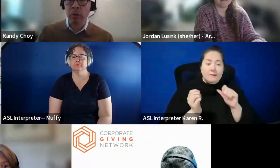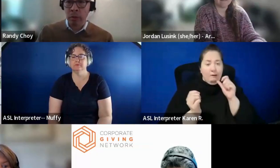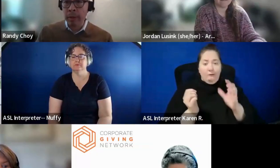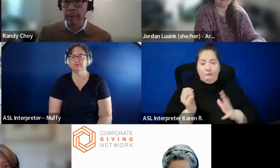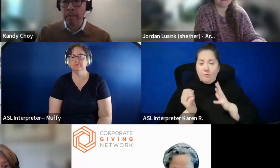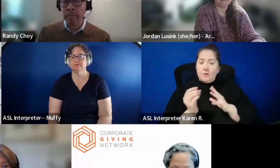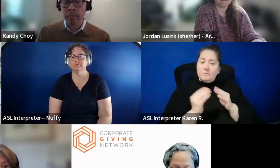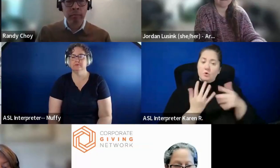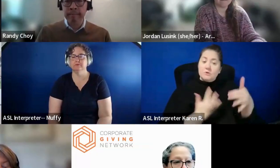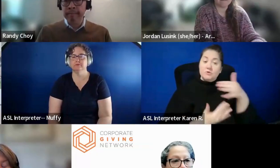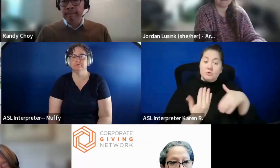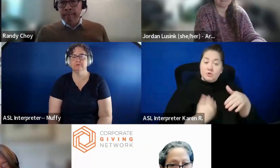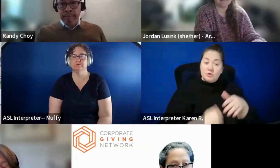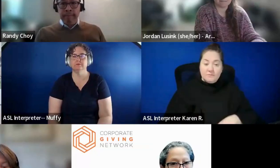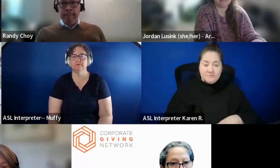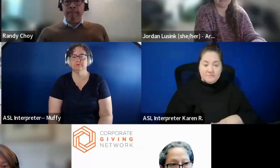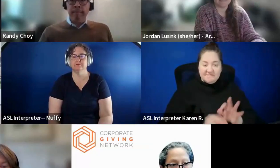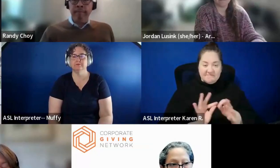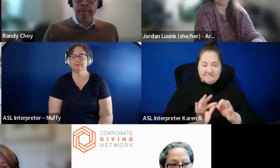more social way.